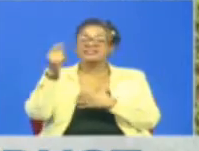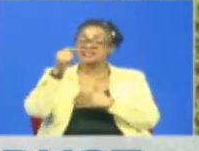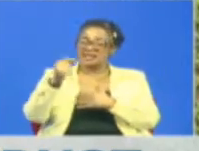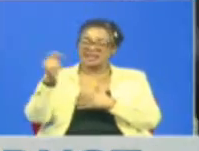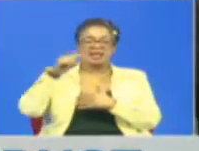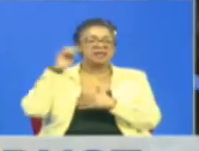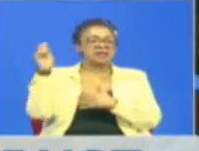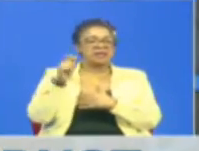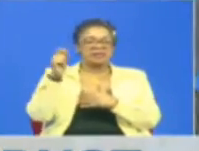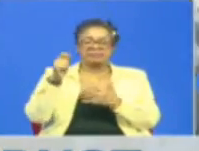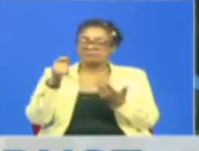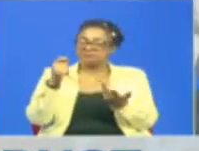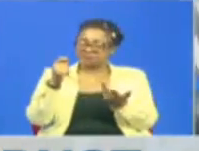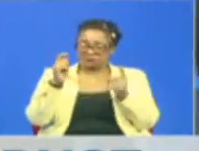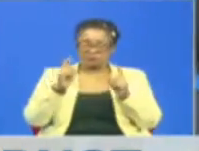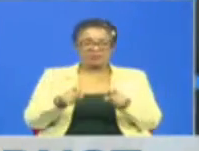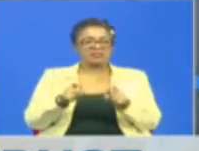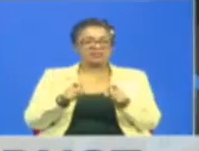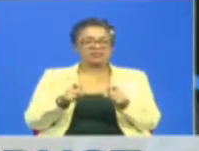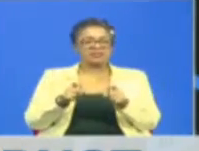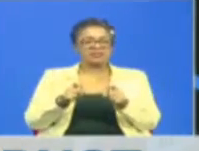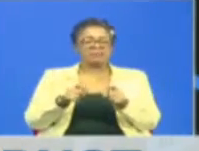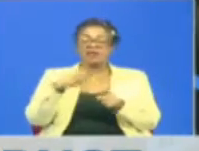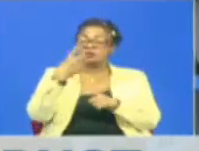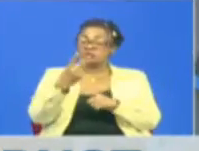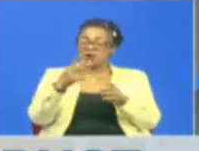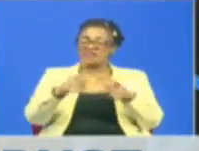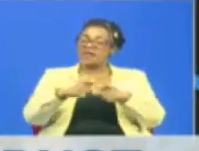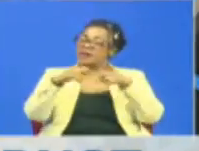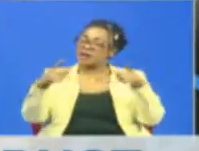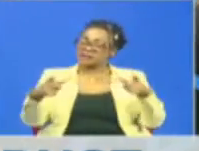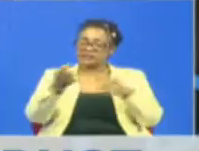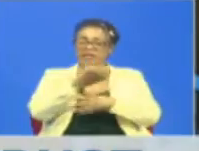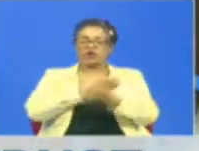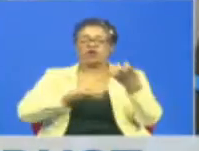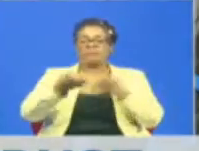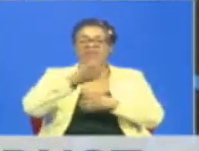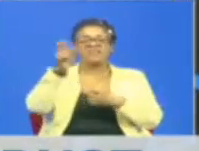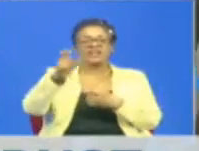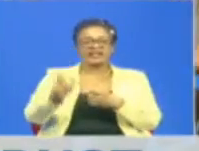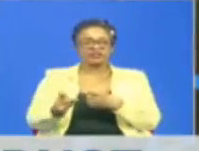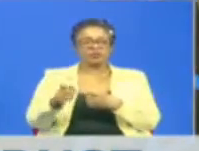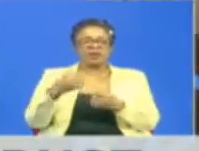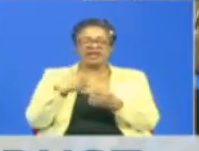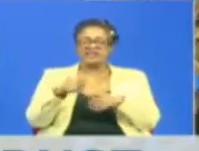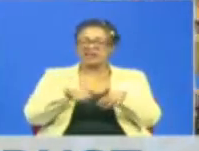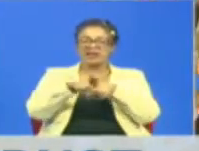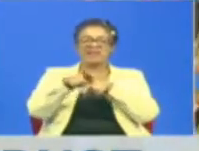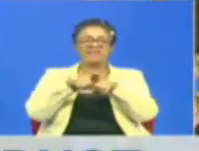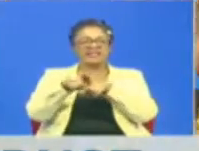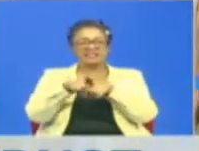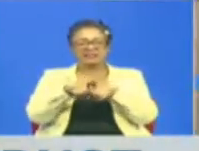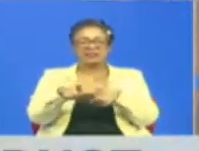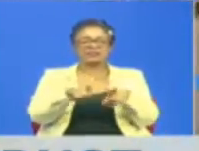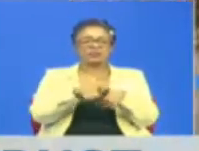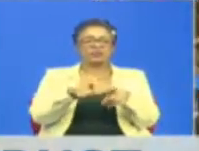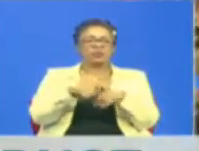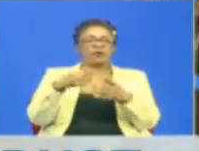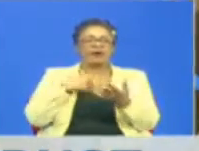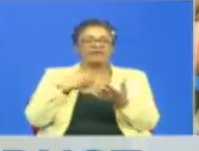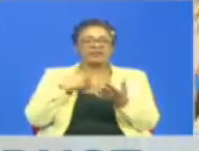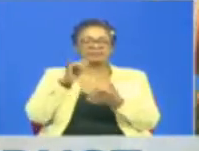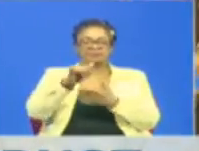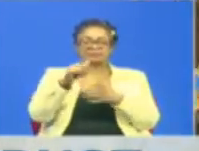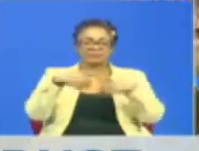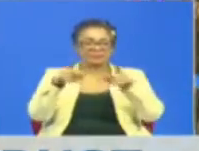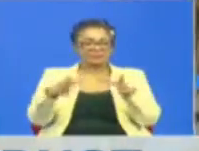no exception. Being two of the largest economies in the region, sibling rivalry has also been cited as a potential catalyst to the tiff,